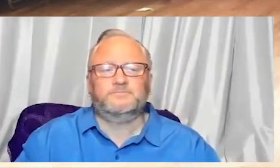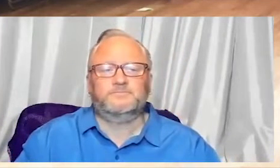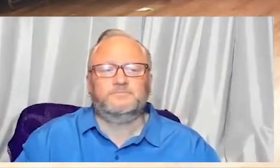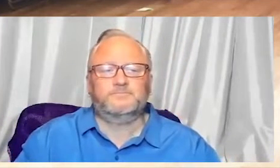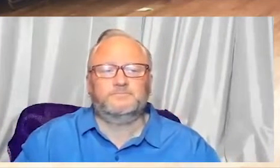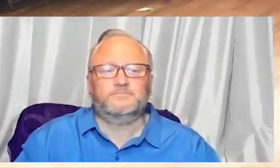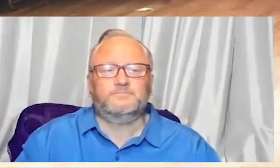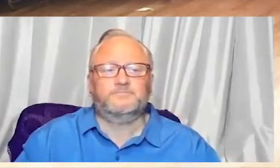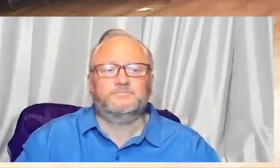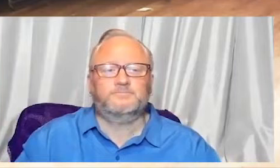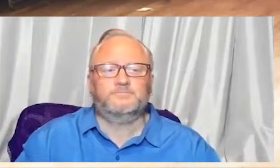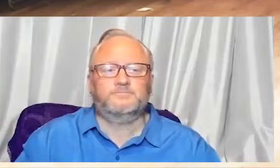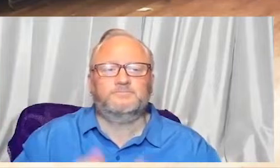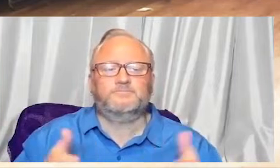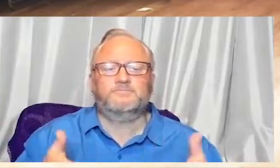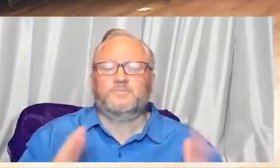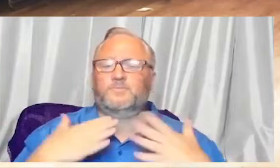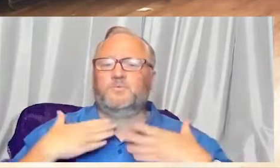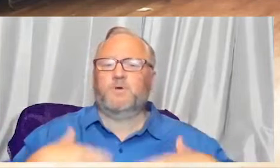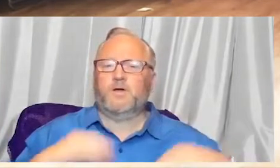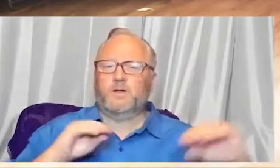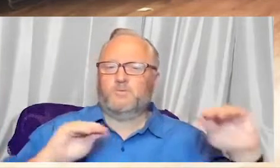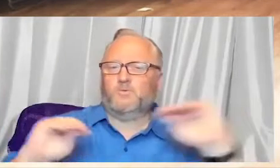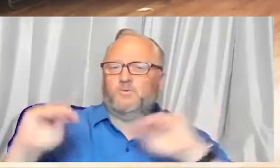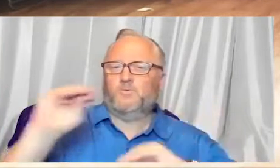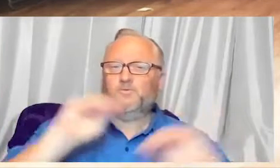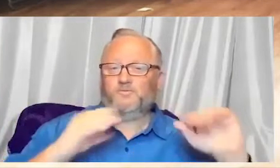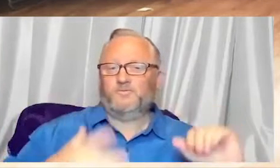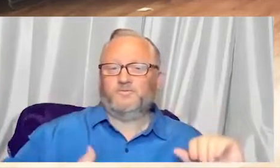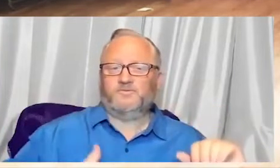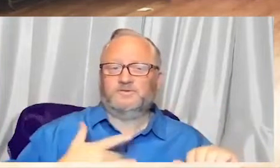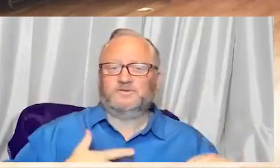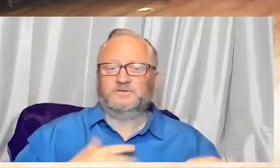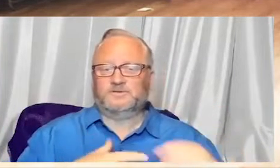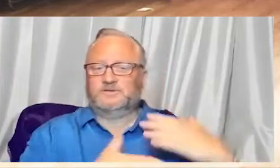Breath. Whatever your body moves. Just the other side.